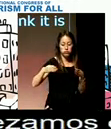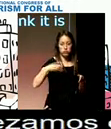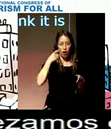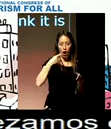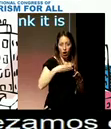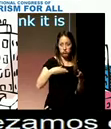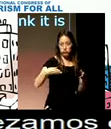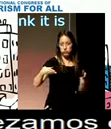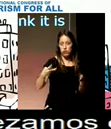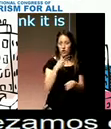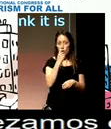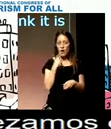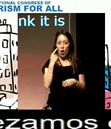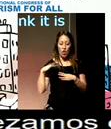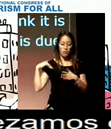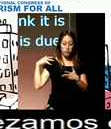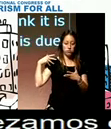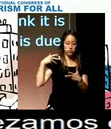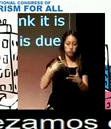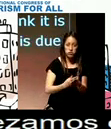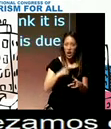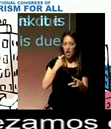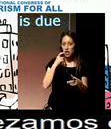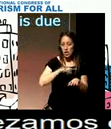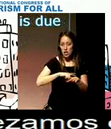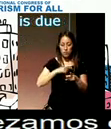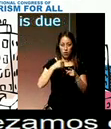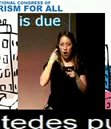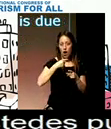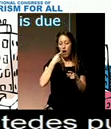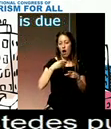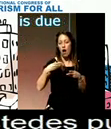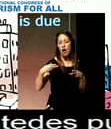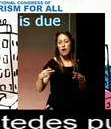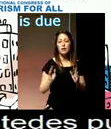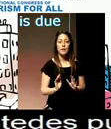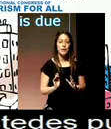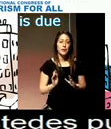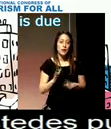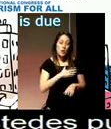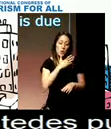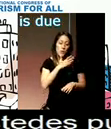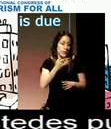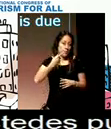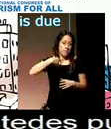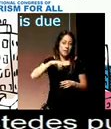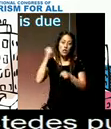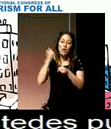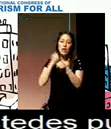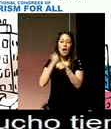due to all the work with the local network and the collaboration, I think. But I think it's an important part.